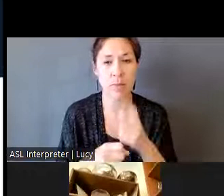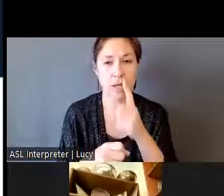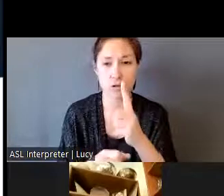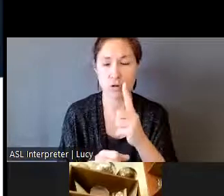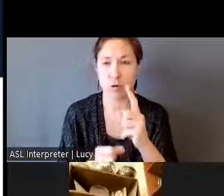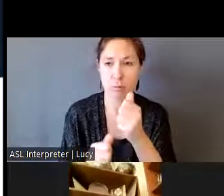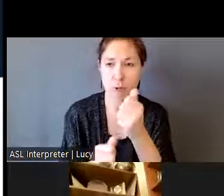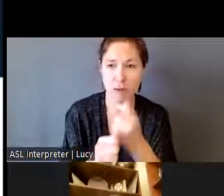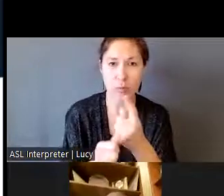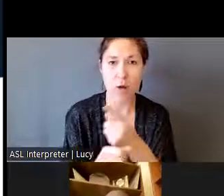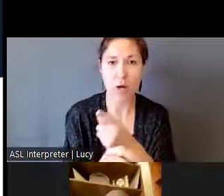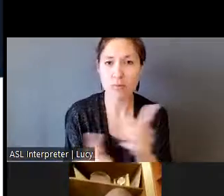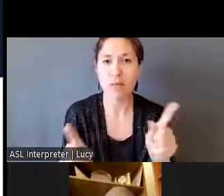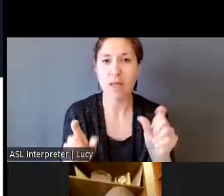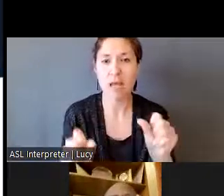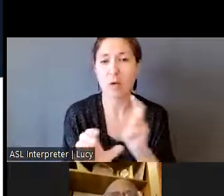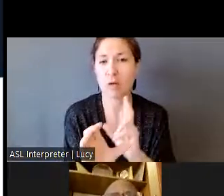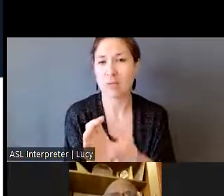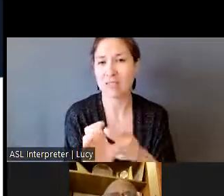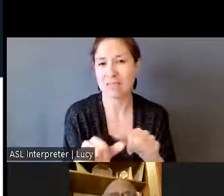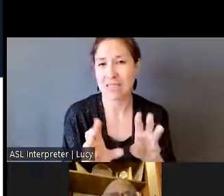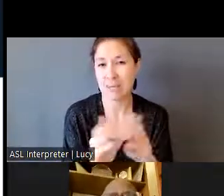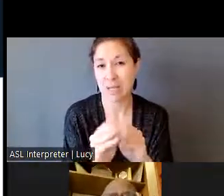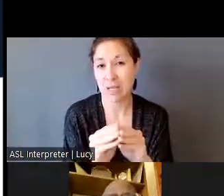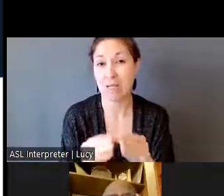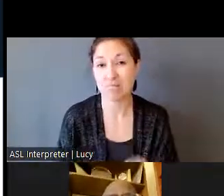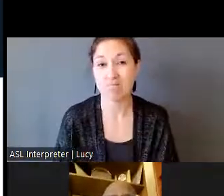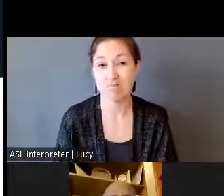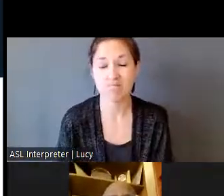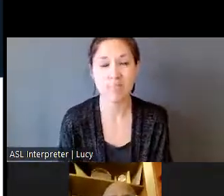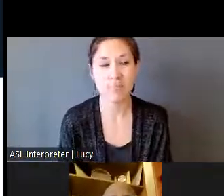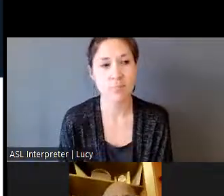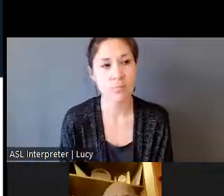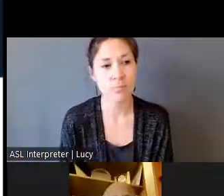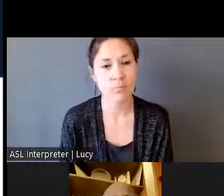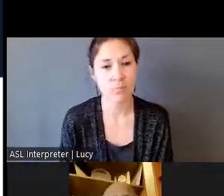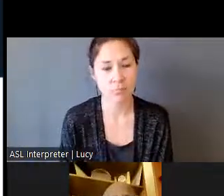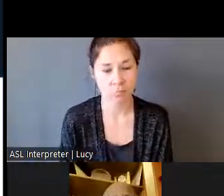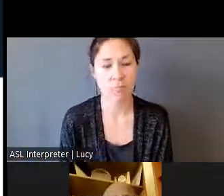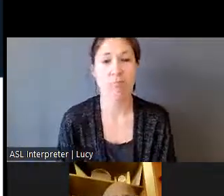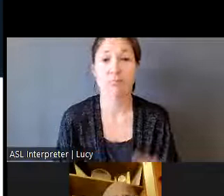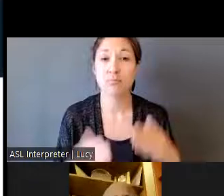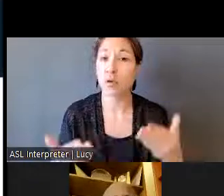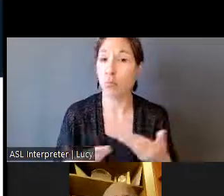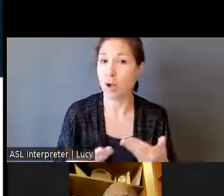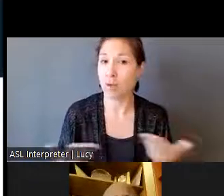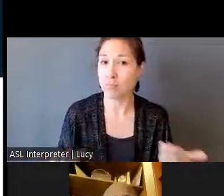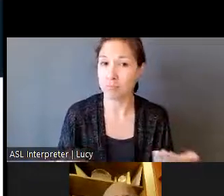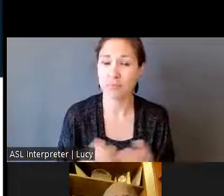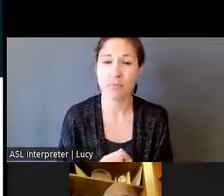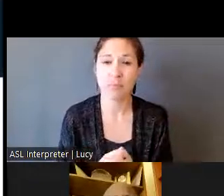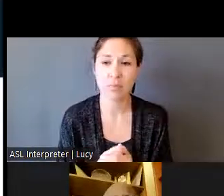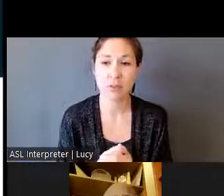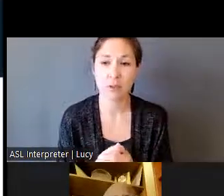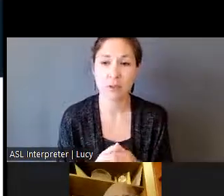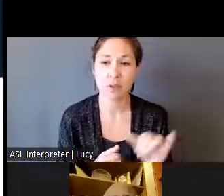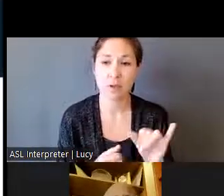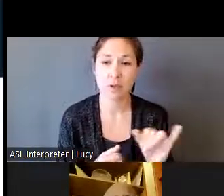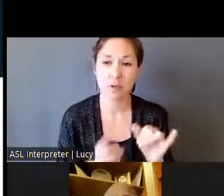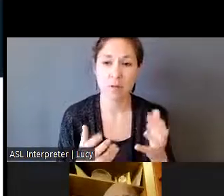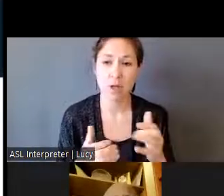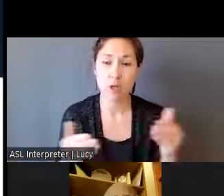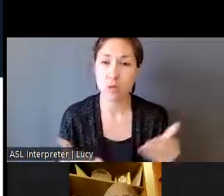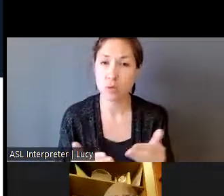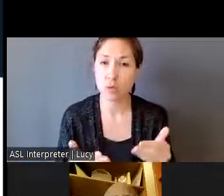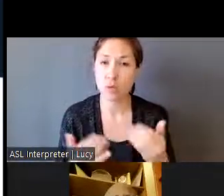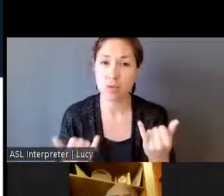today's community meeting. So again, welcome. I also want to introduce right